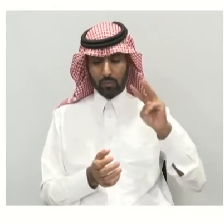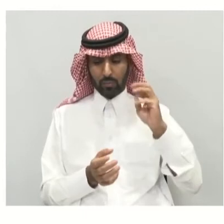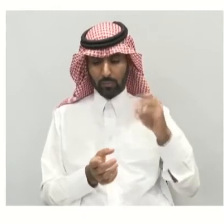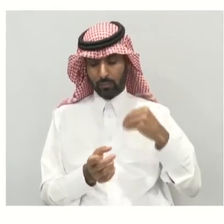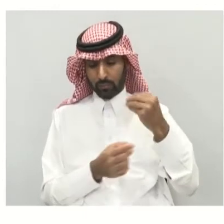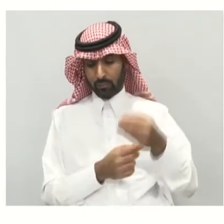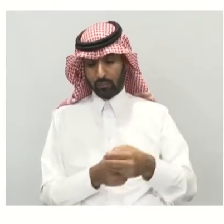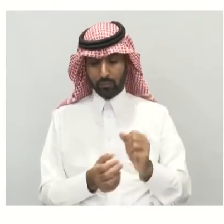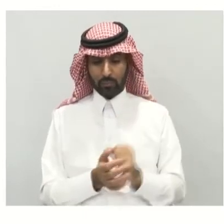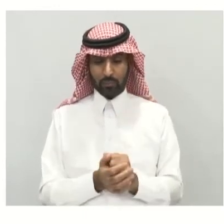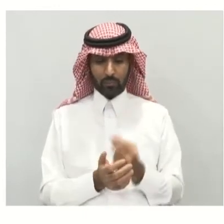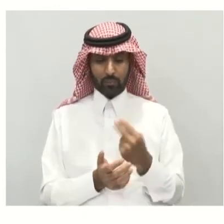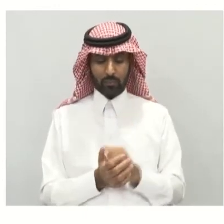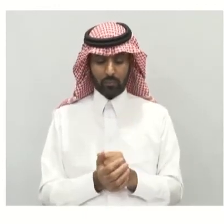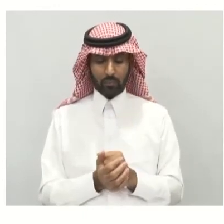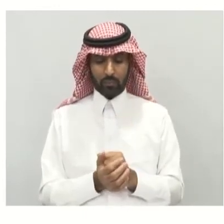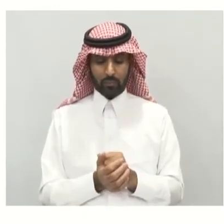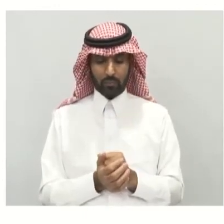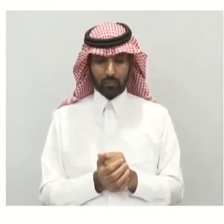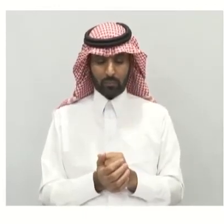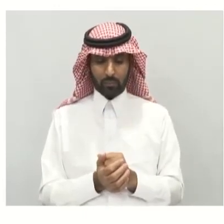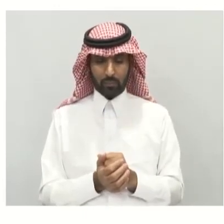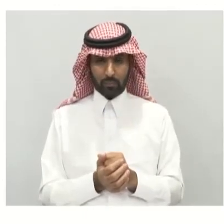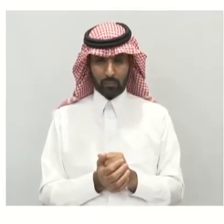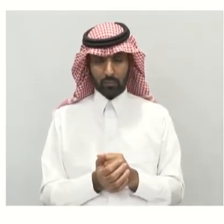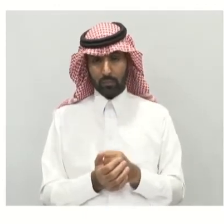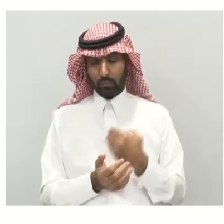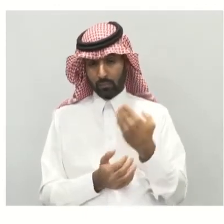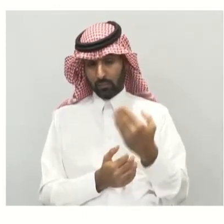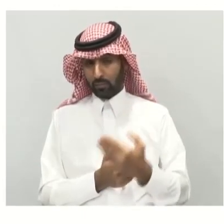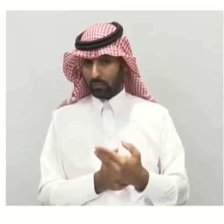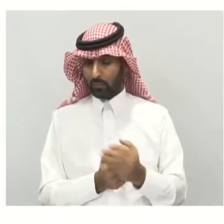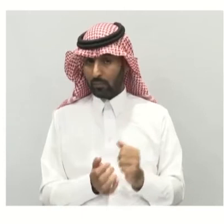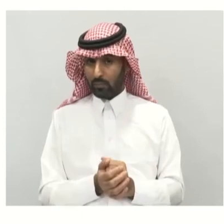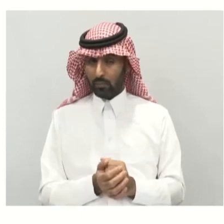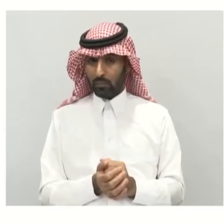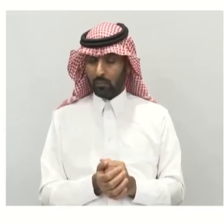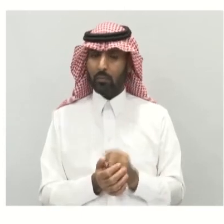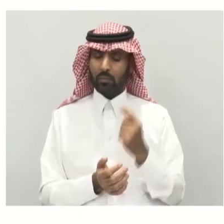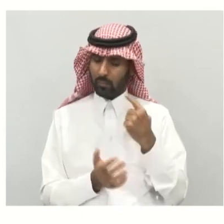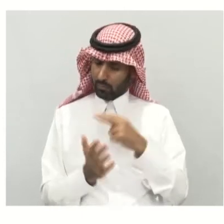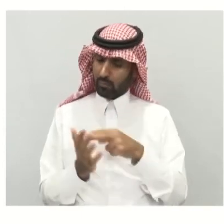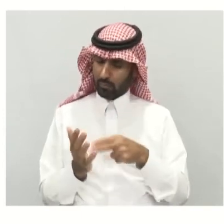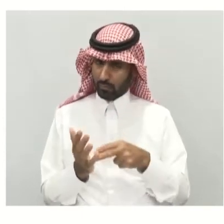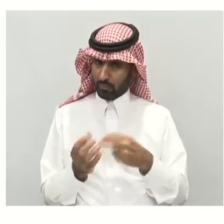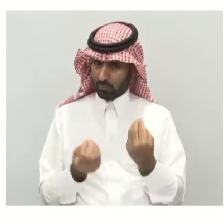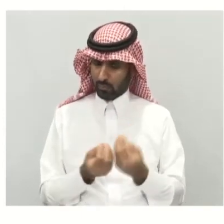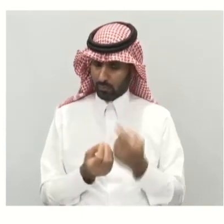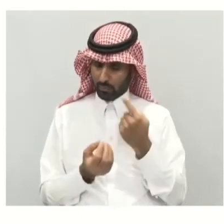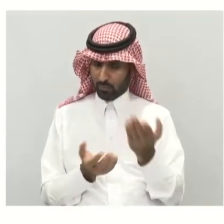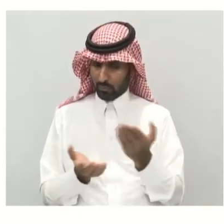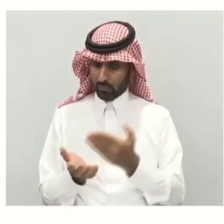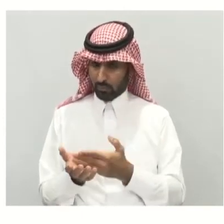www.andesrafting.net. Okay. we read the text together and we